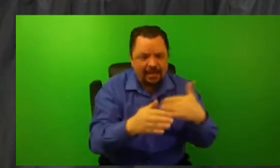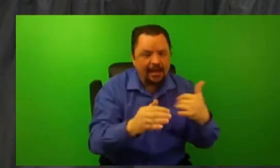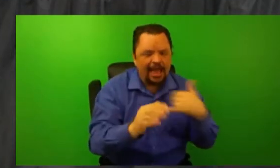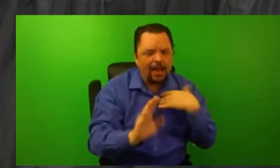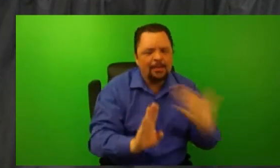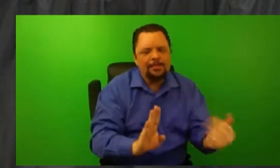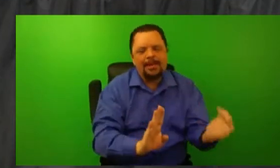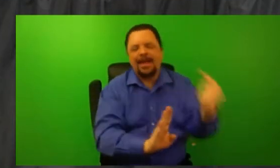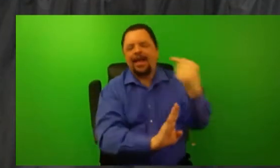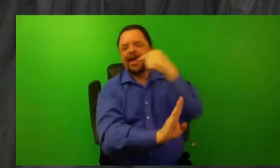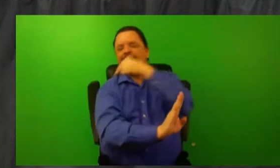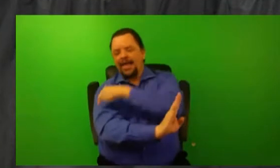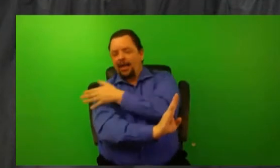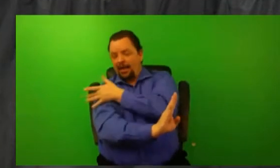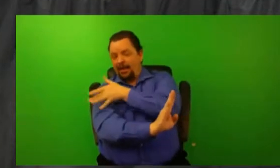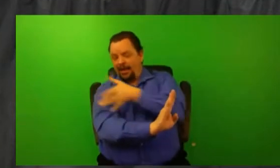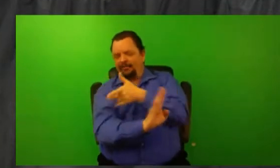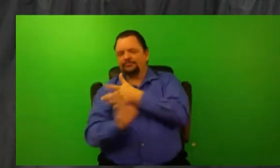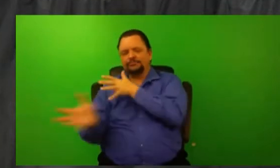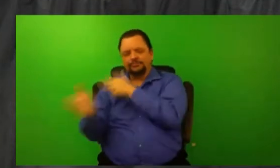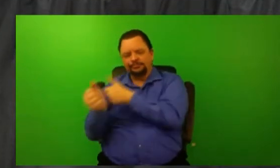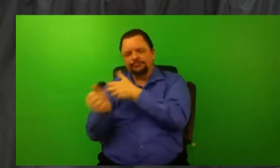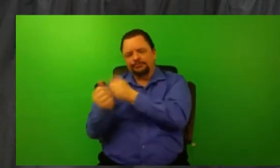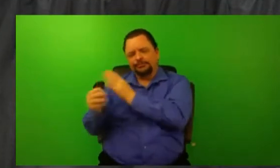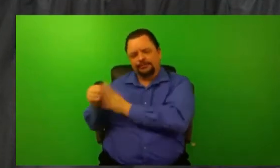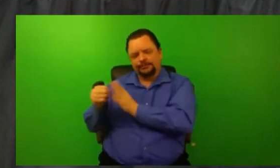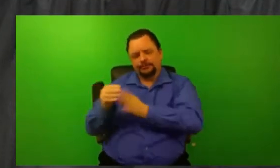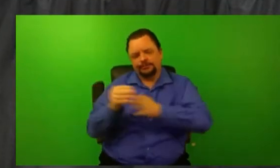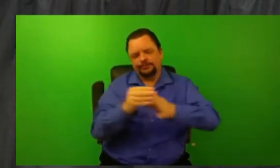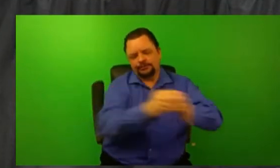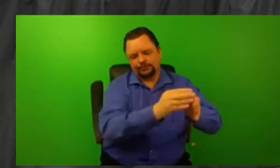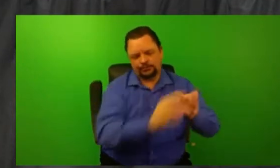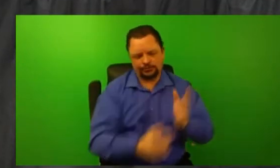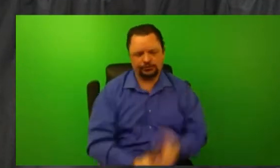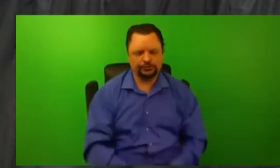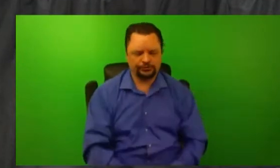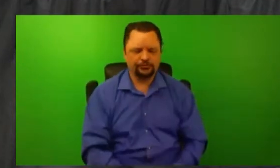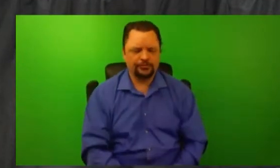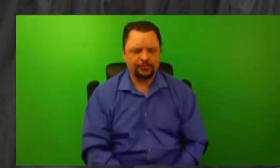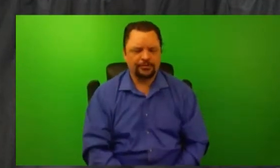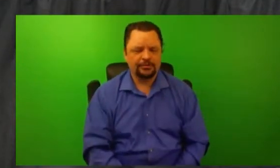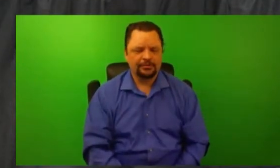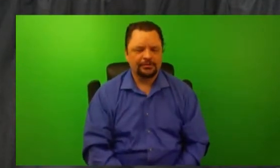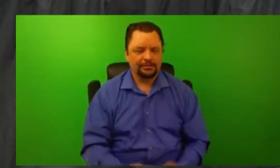And I think that's all I had to say.